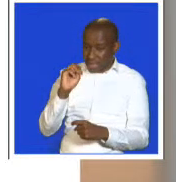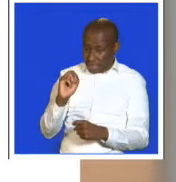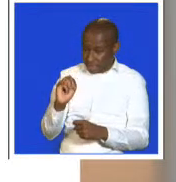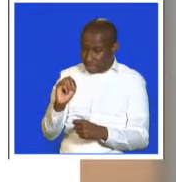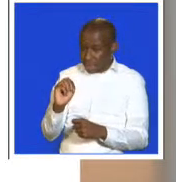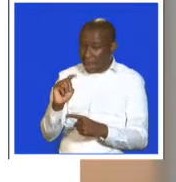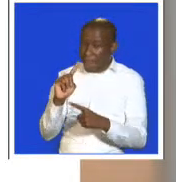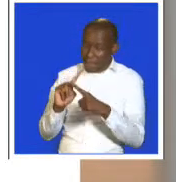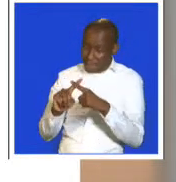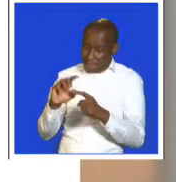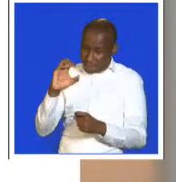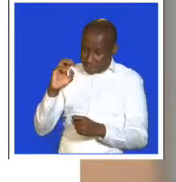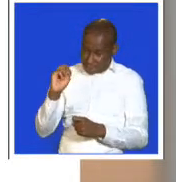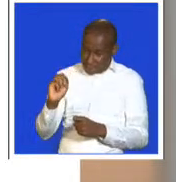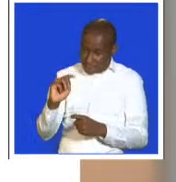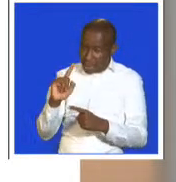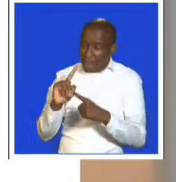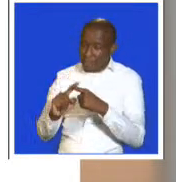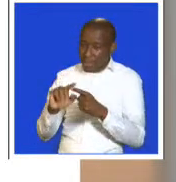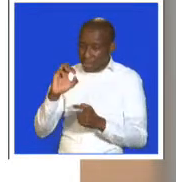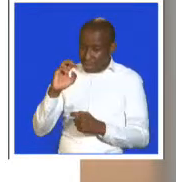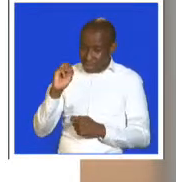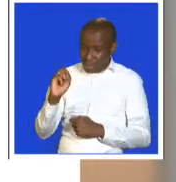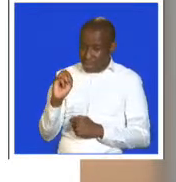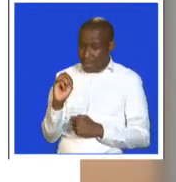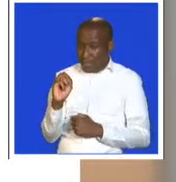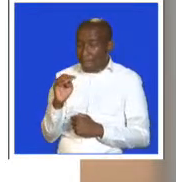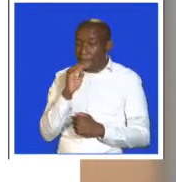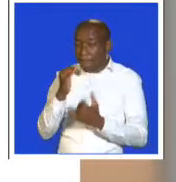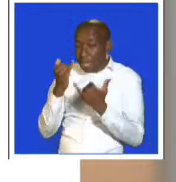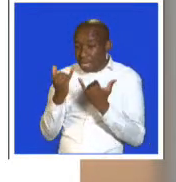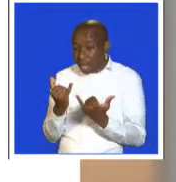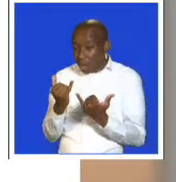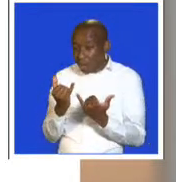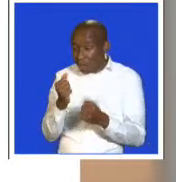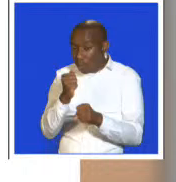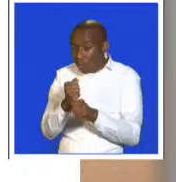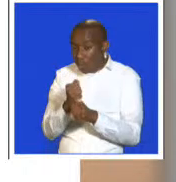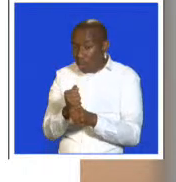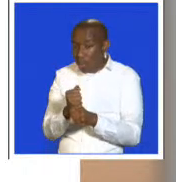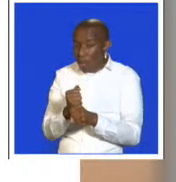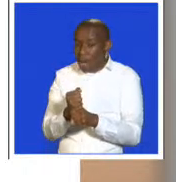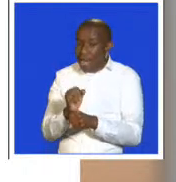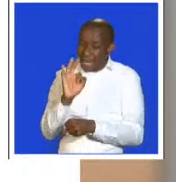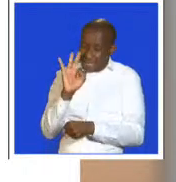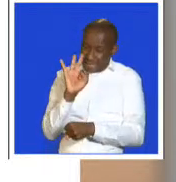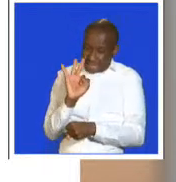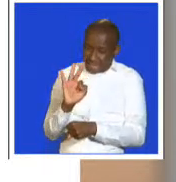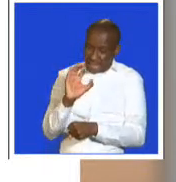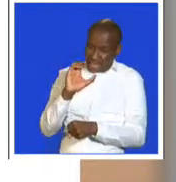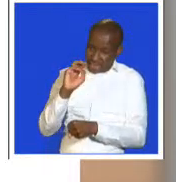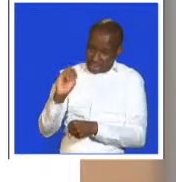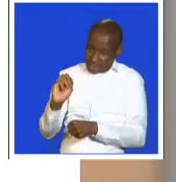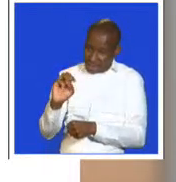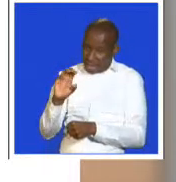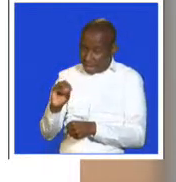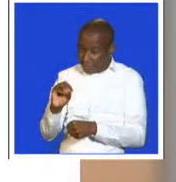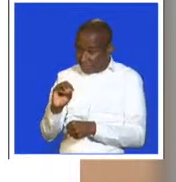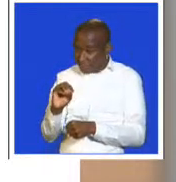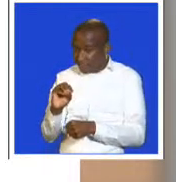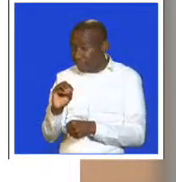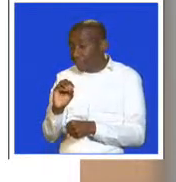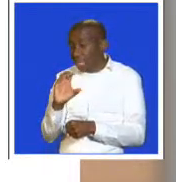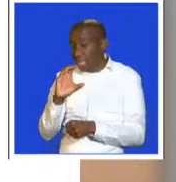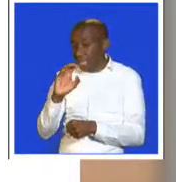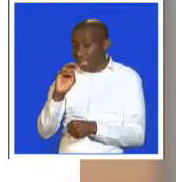by centimeter by centimeter. Simplifying this, there are 3 of these, so we have centimeter raised to